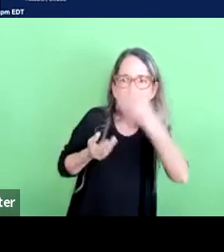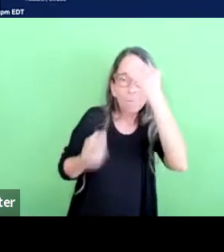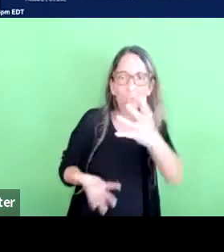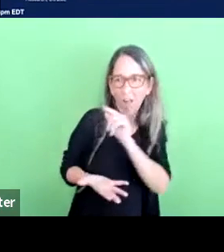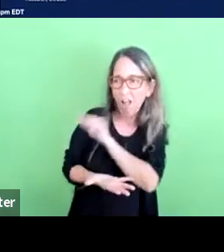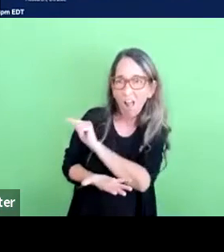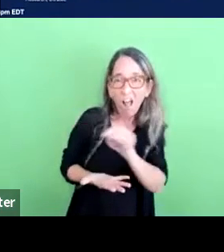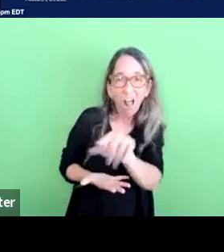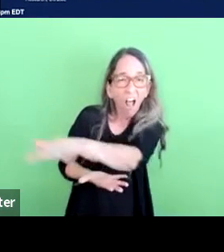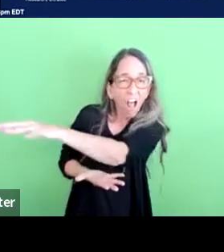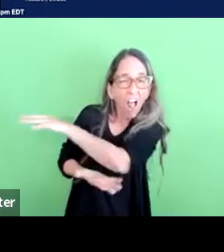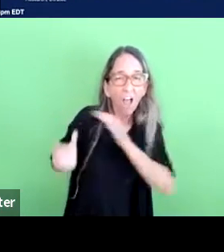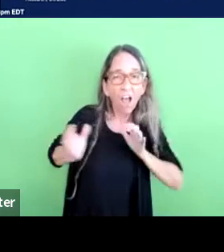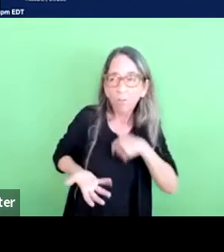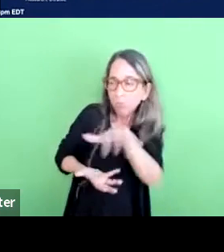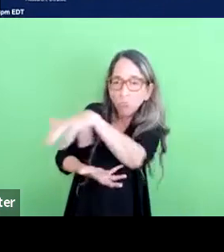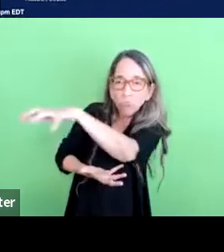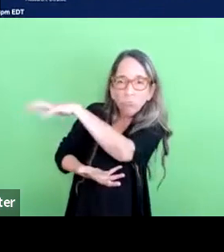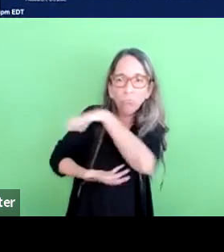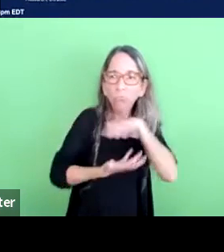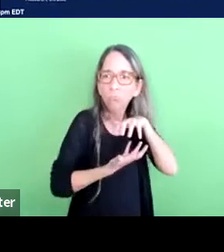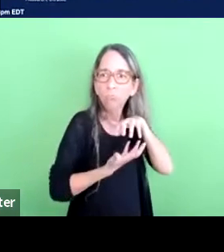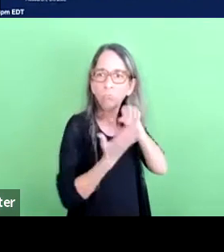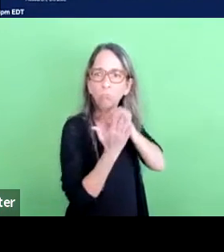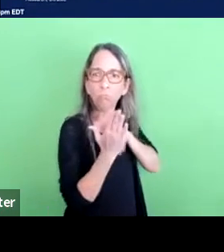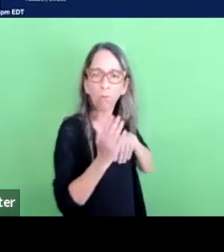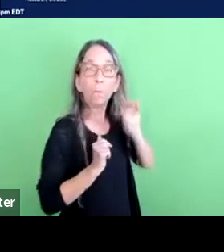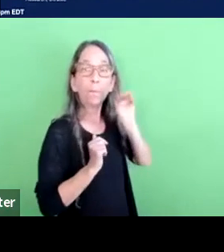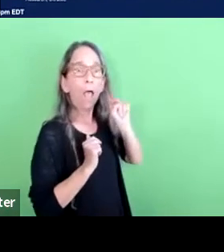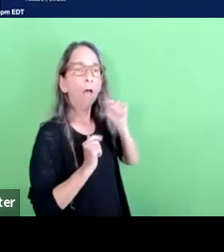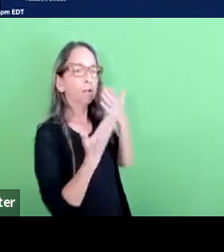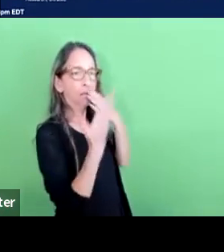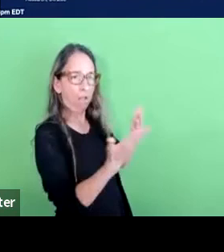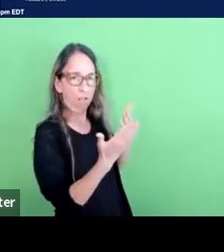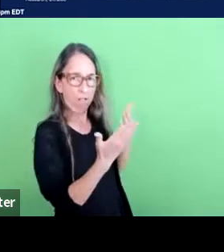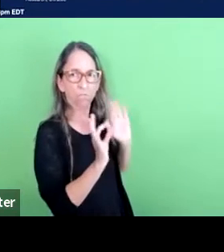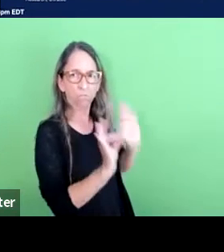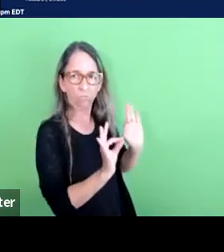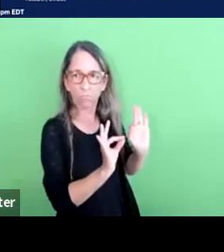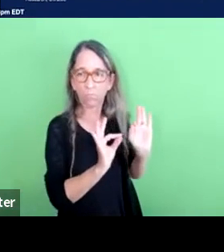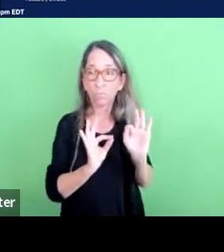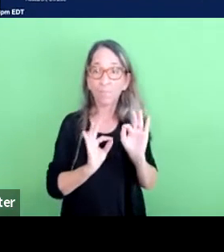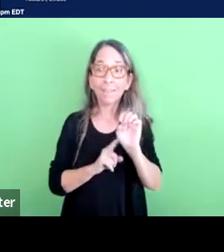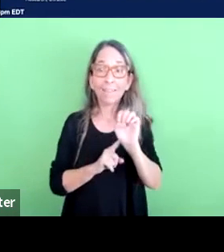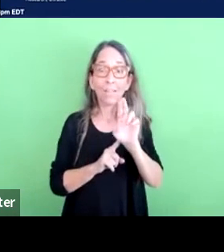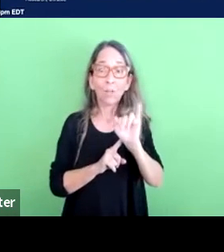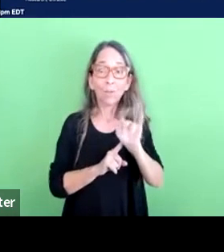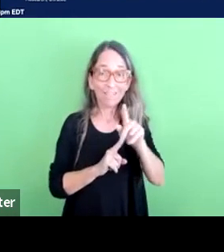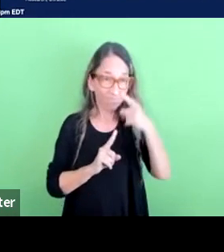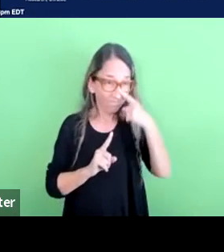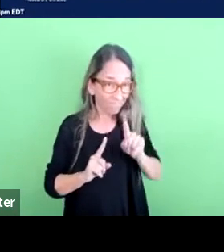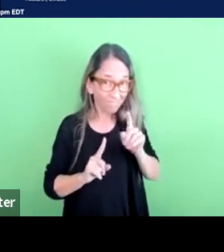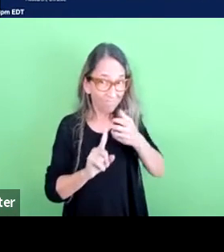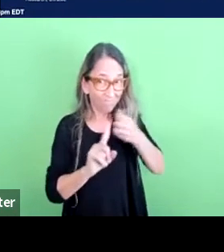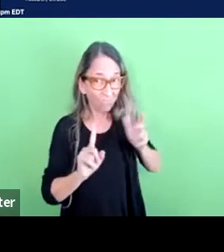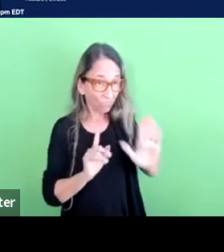Okay, awesome. Thank you. And next will be Erik. Erik, can you elaborate on some of the background work that you do?